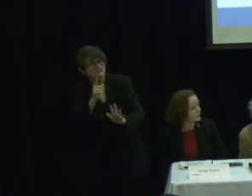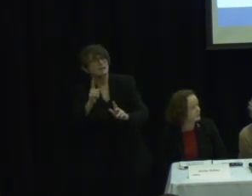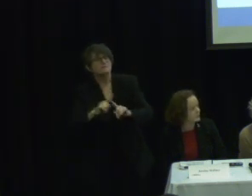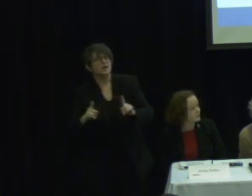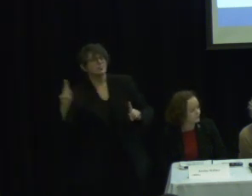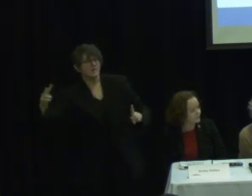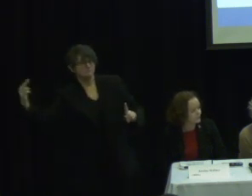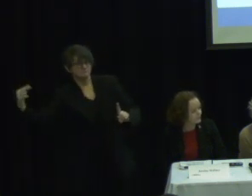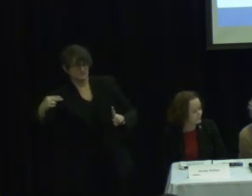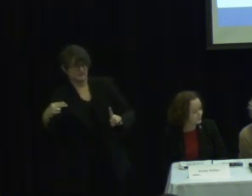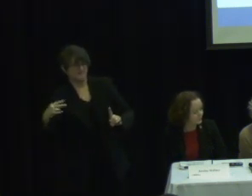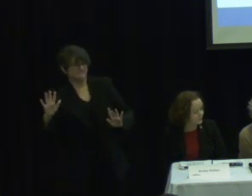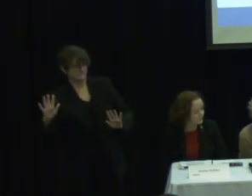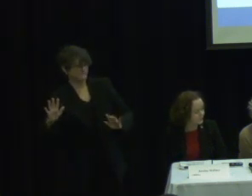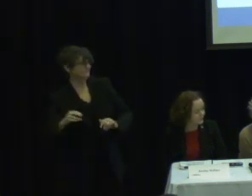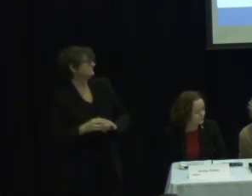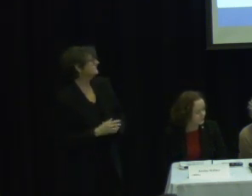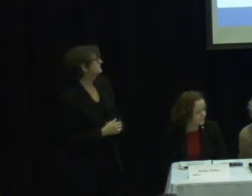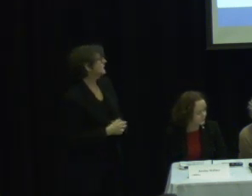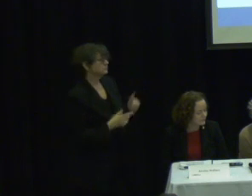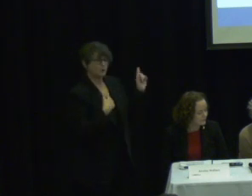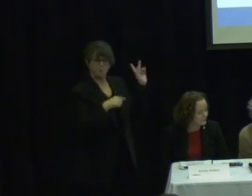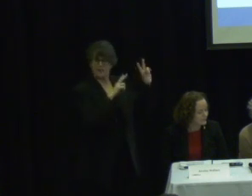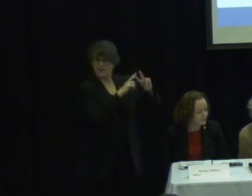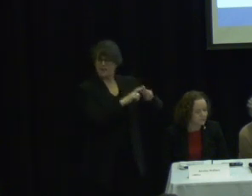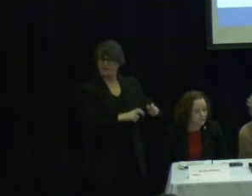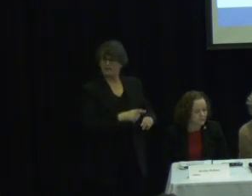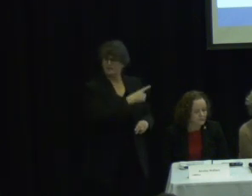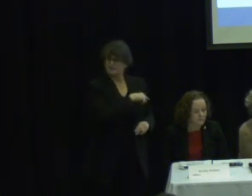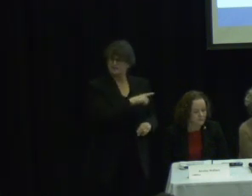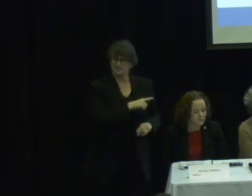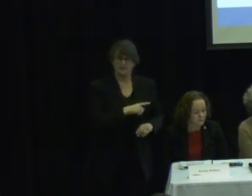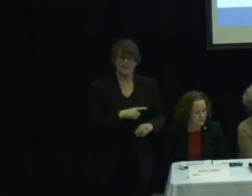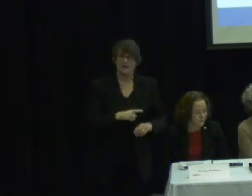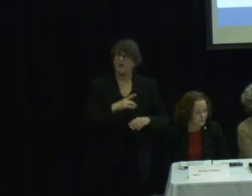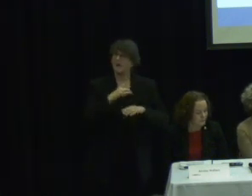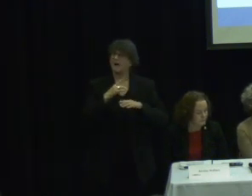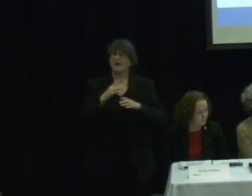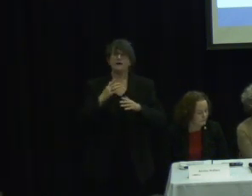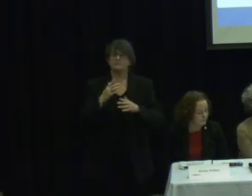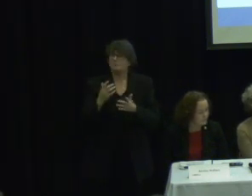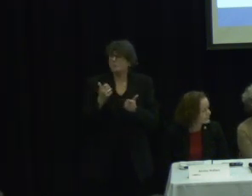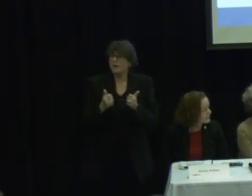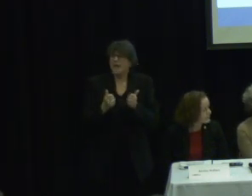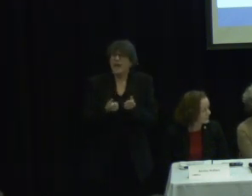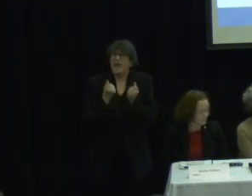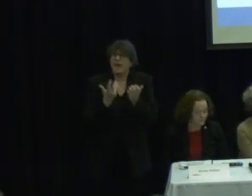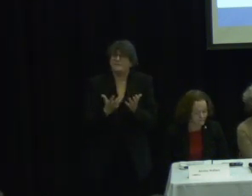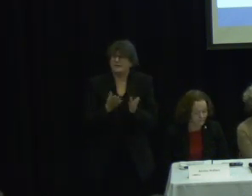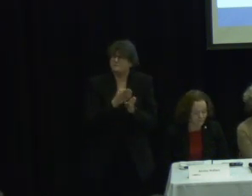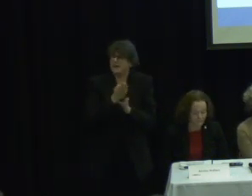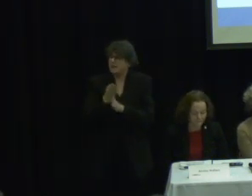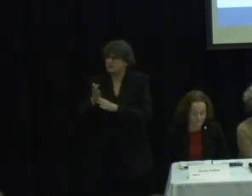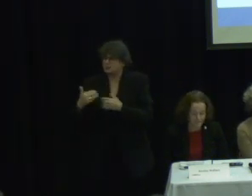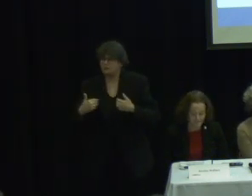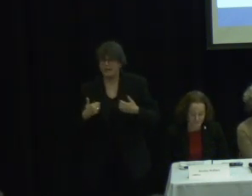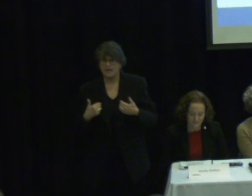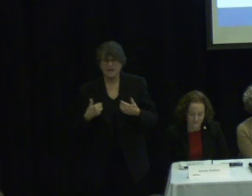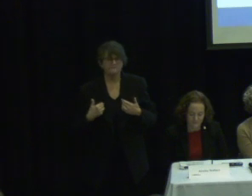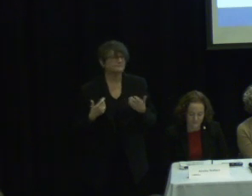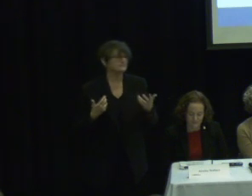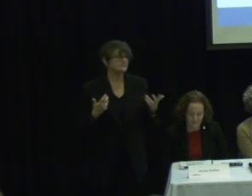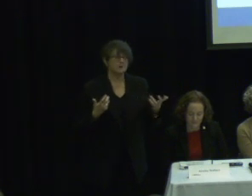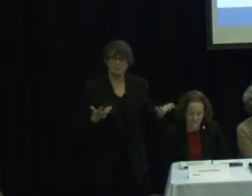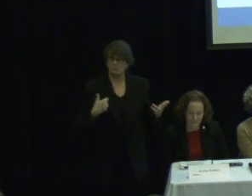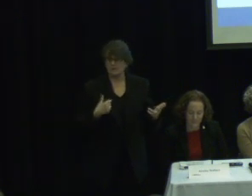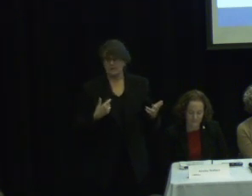clear. So these are the type of things we're looking at. Availability of majors, we're close. It depends on who we're lined up against on a lot of these things, and we